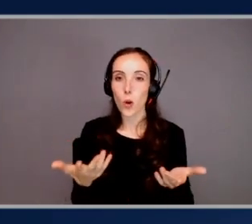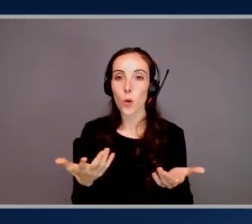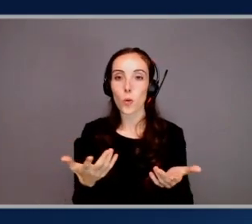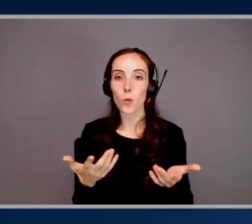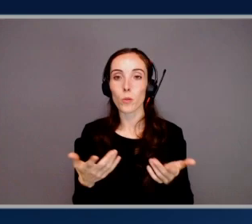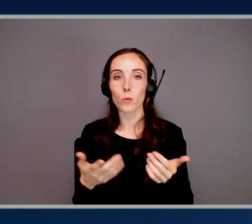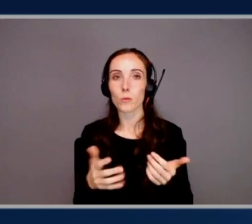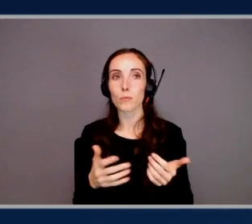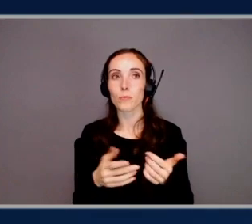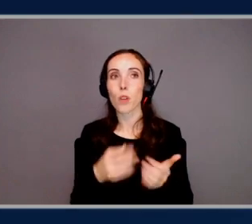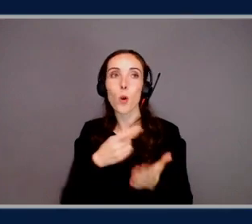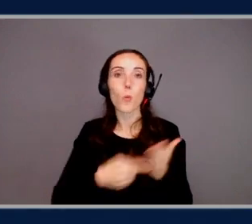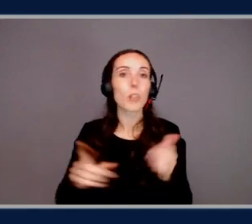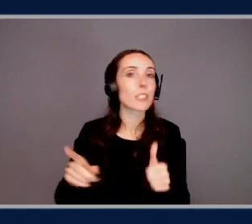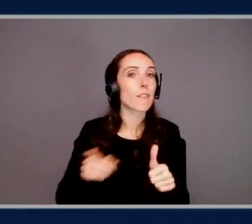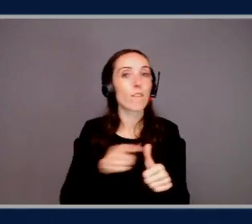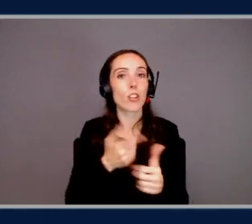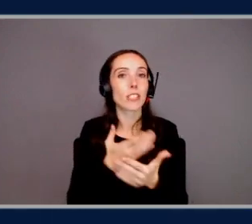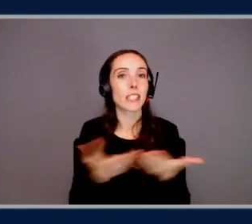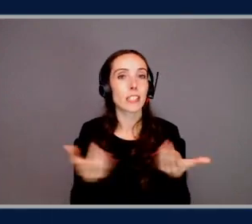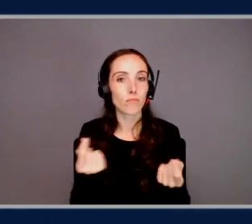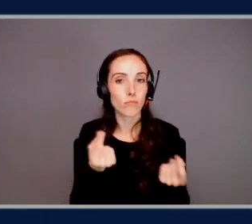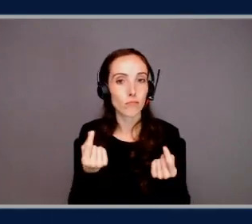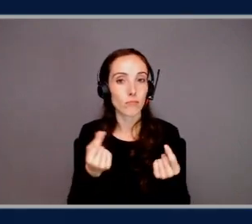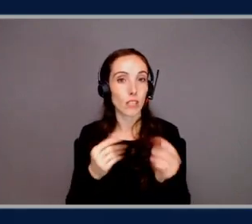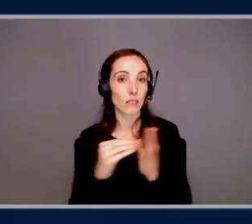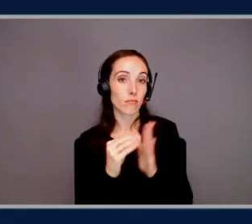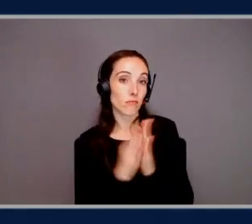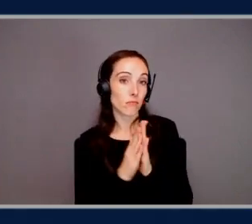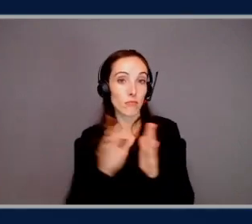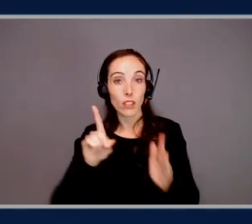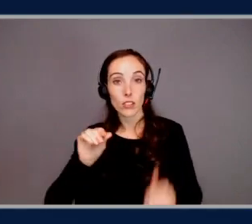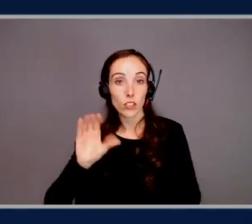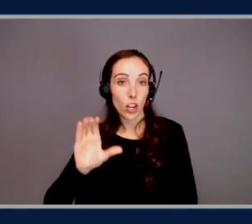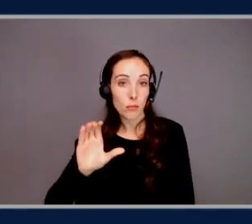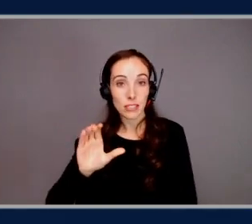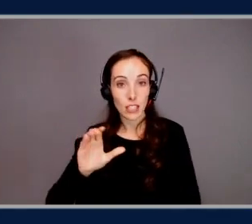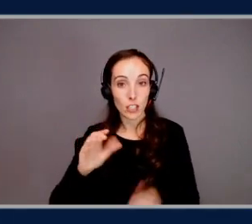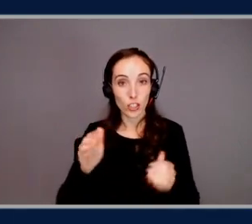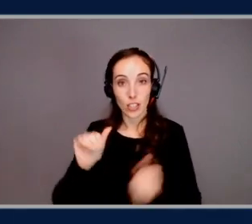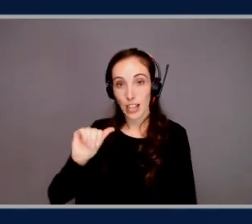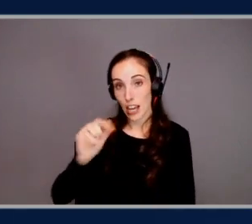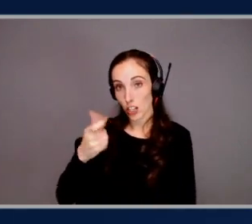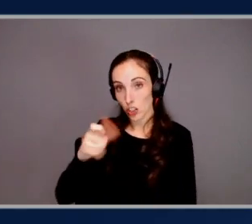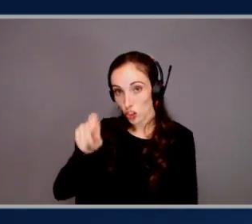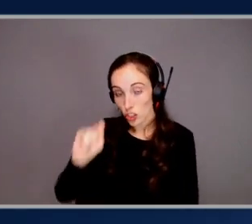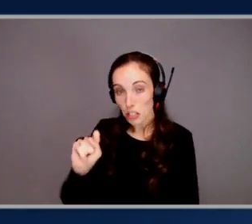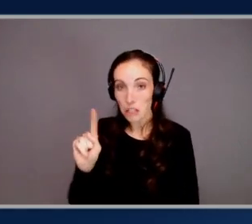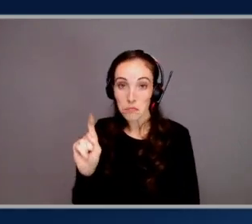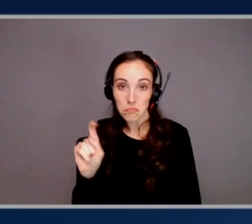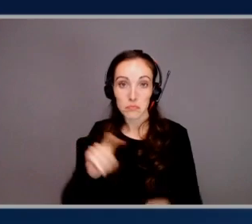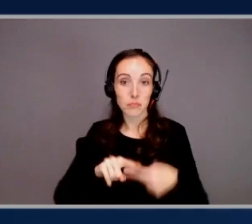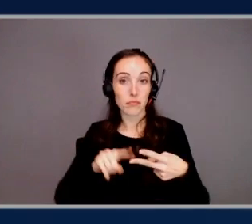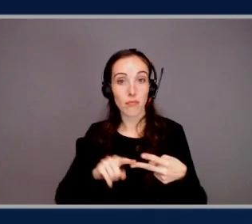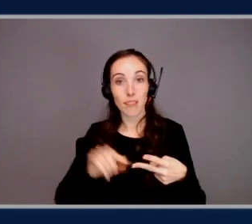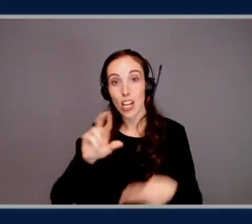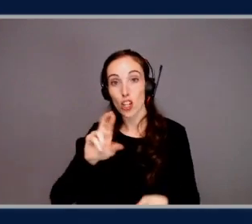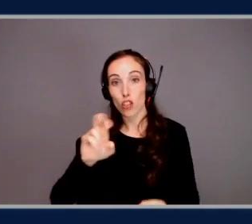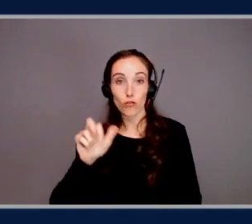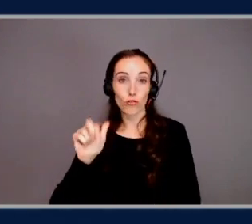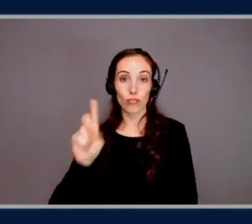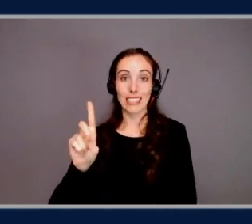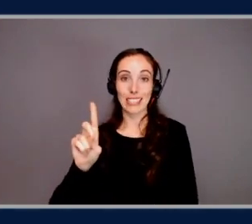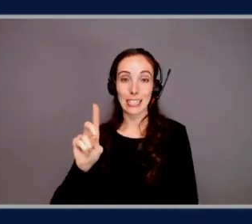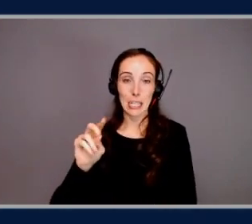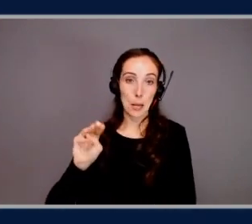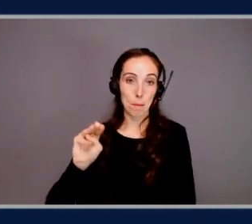saying? Like, what's the first thing to start with? Is it the documentation agent and just see if that looks good? Is it the README, or is it something, I